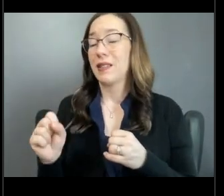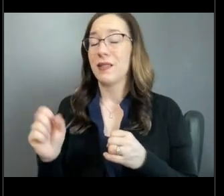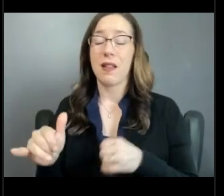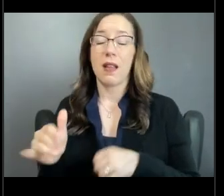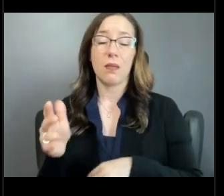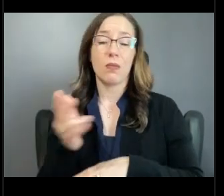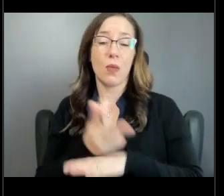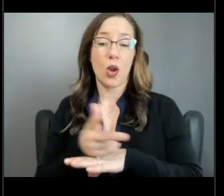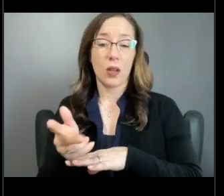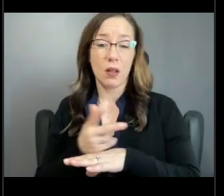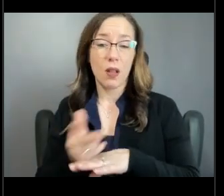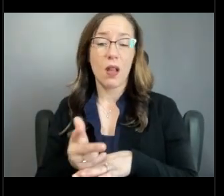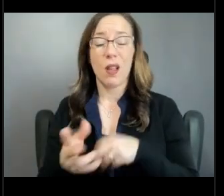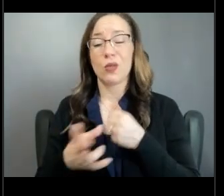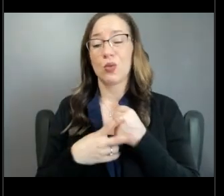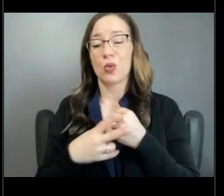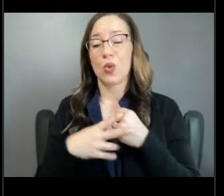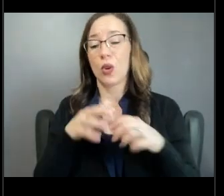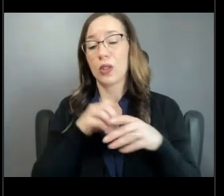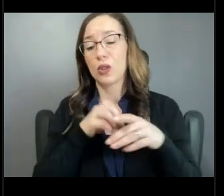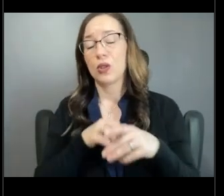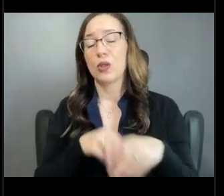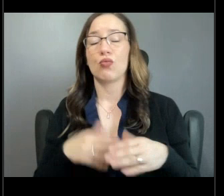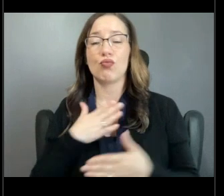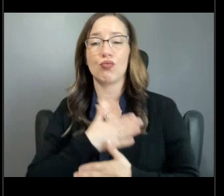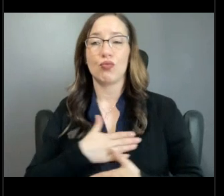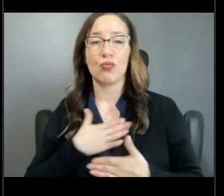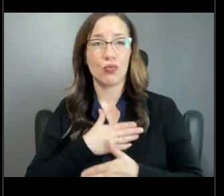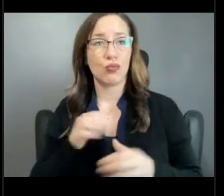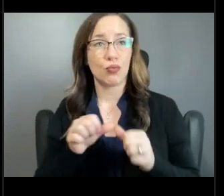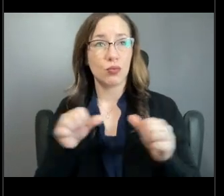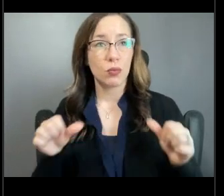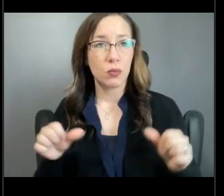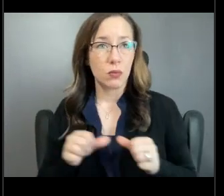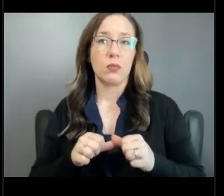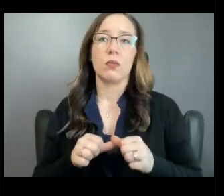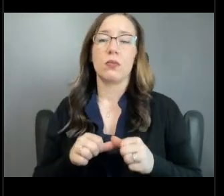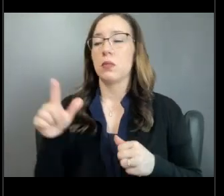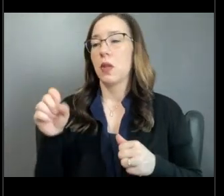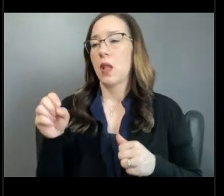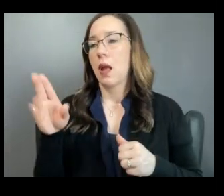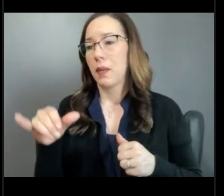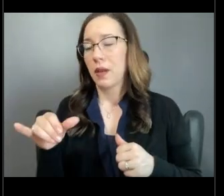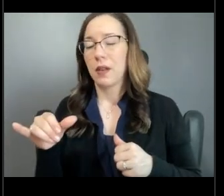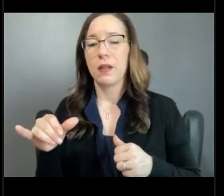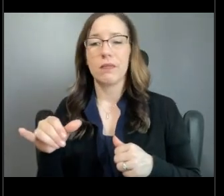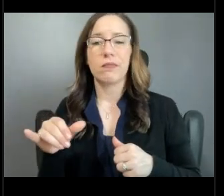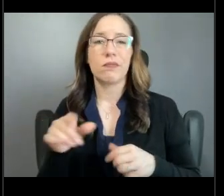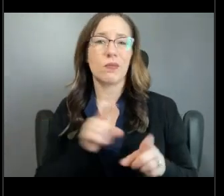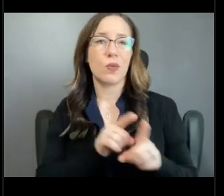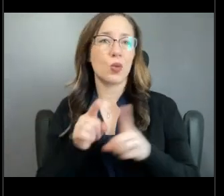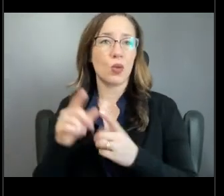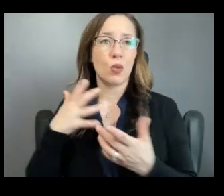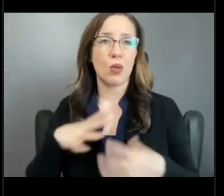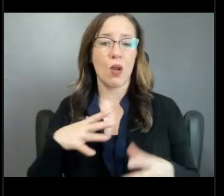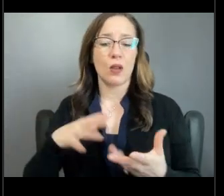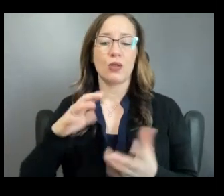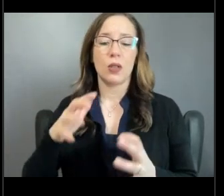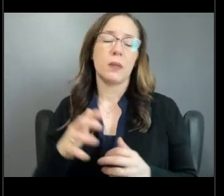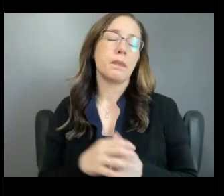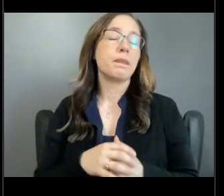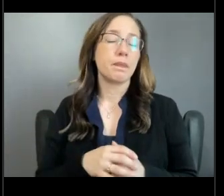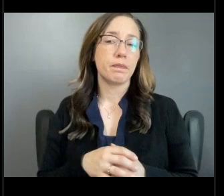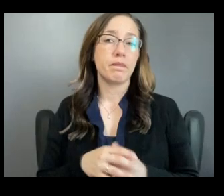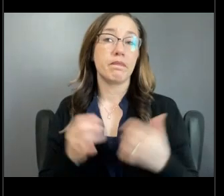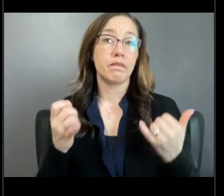lots, storage areas, recreational areas, lobbies, and laundry areas.